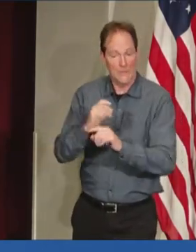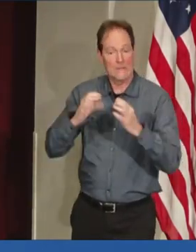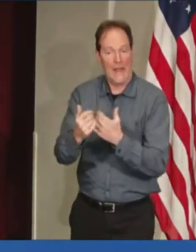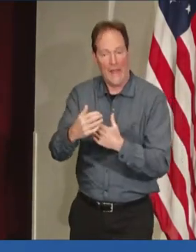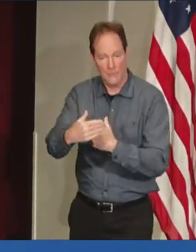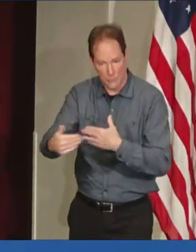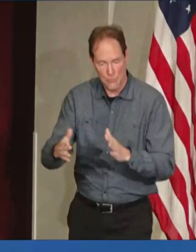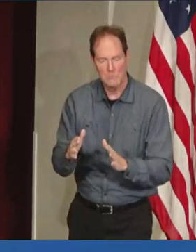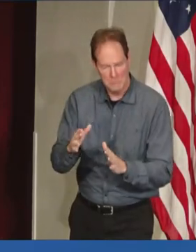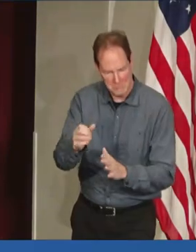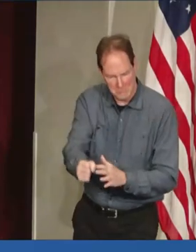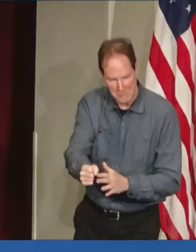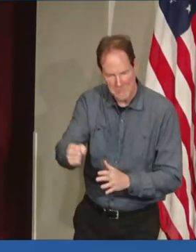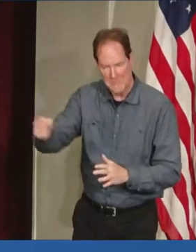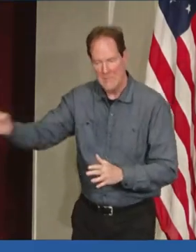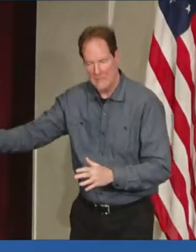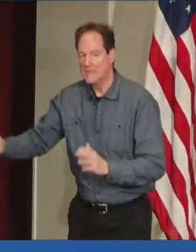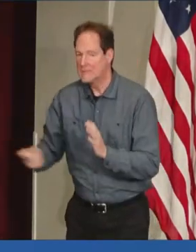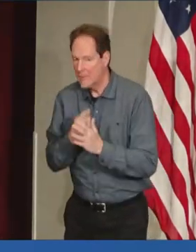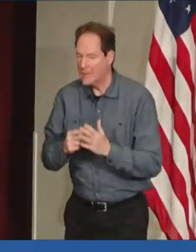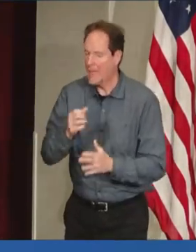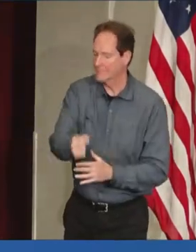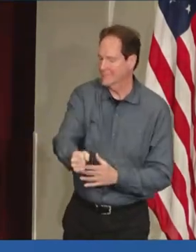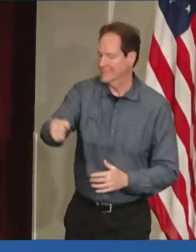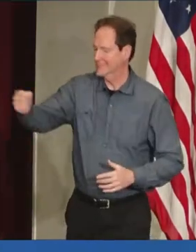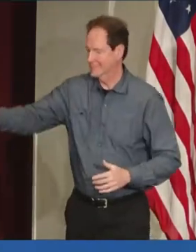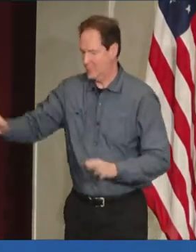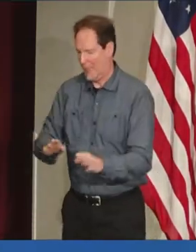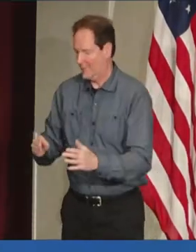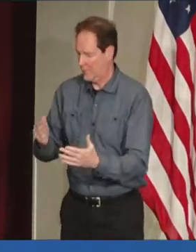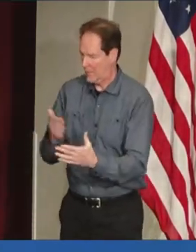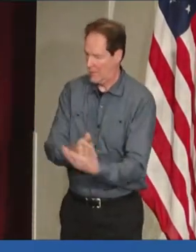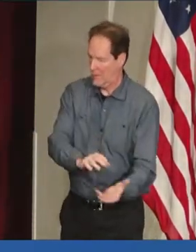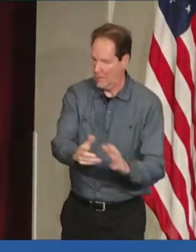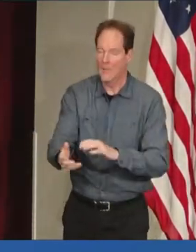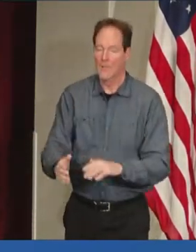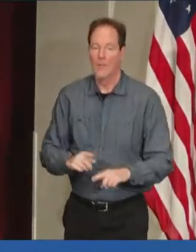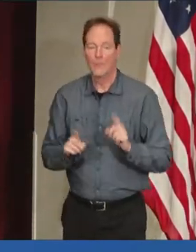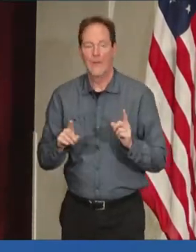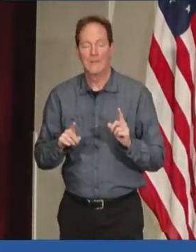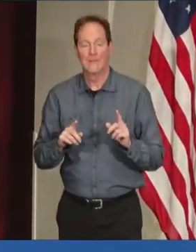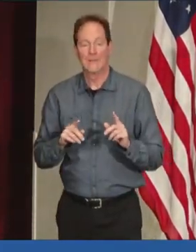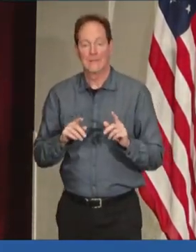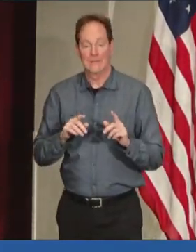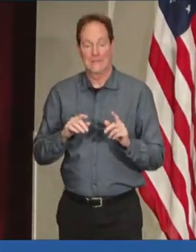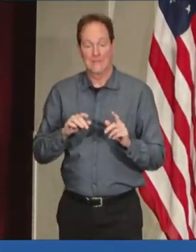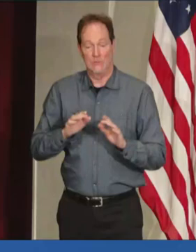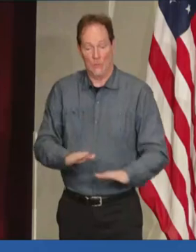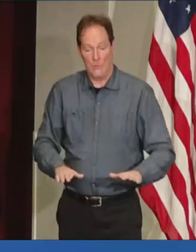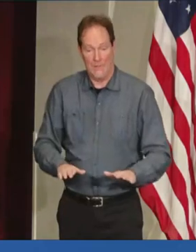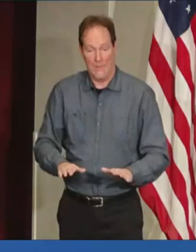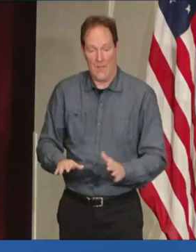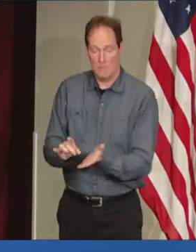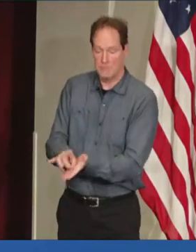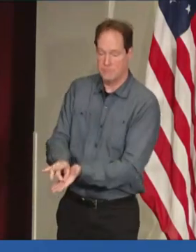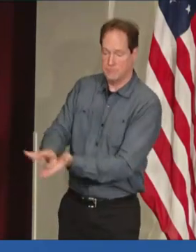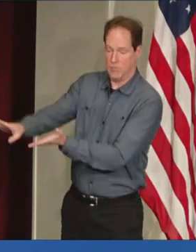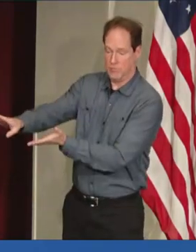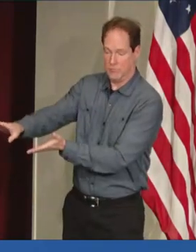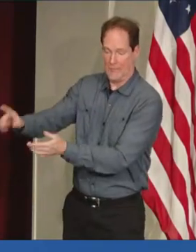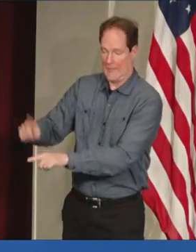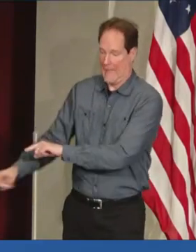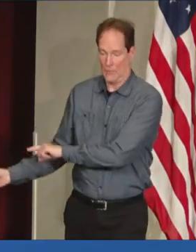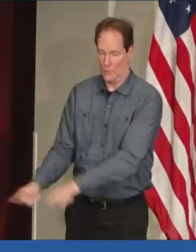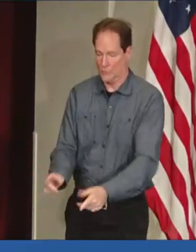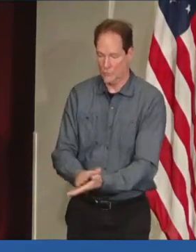classroom from time to time, but we were saying that exclusion of children from school was not right. And I think